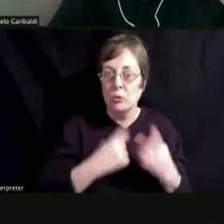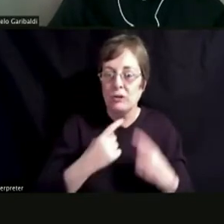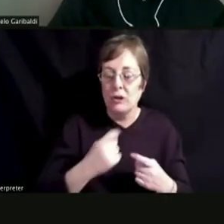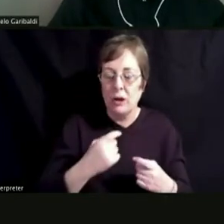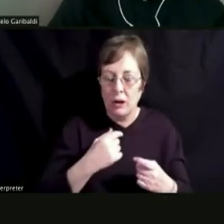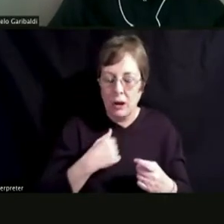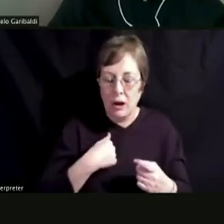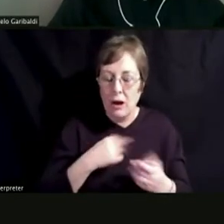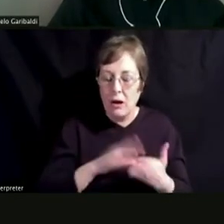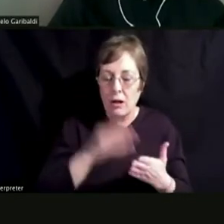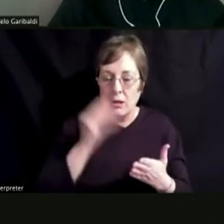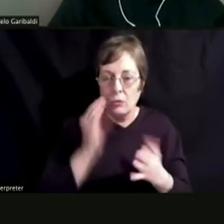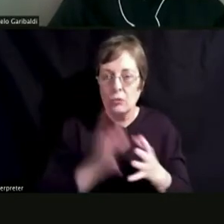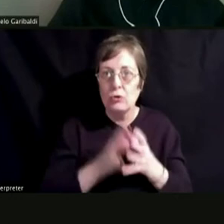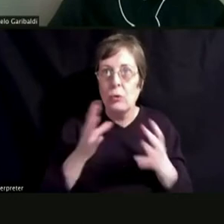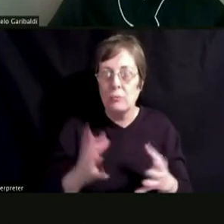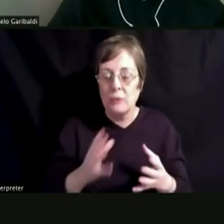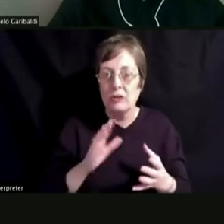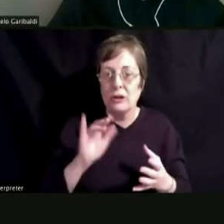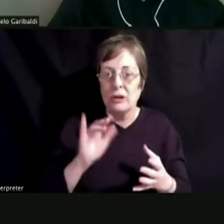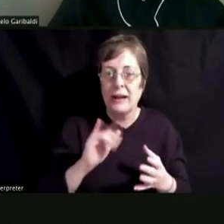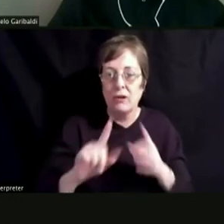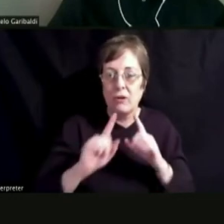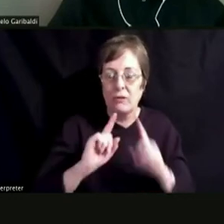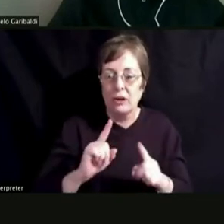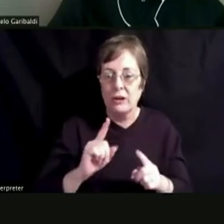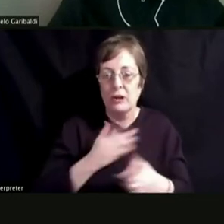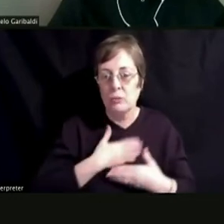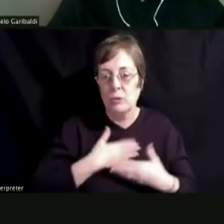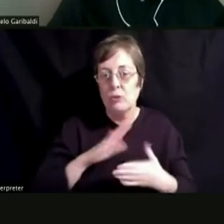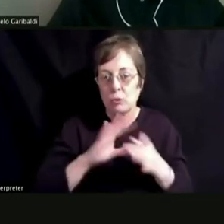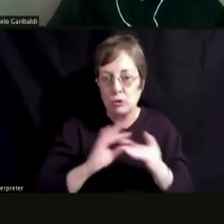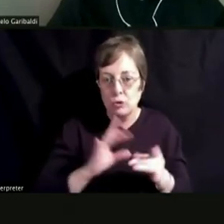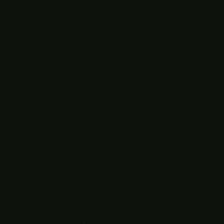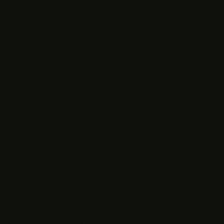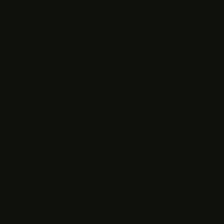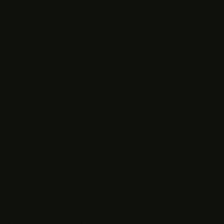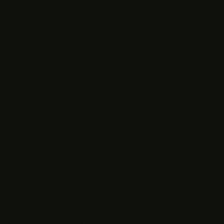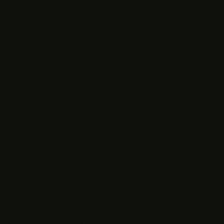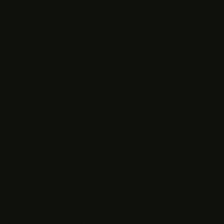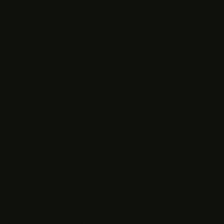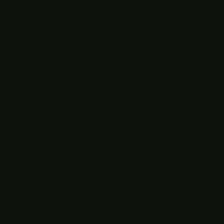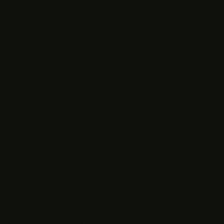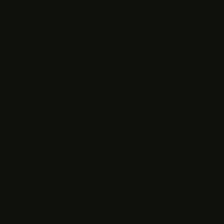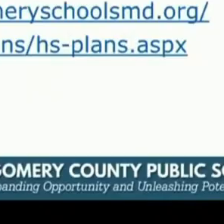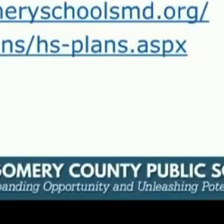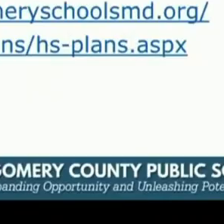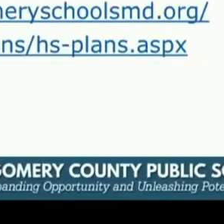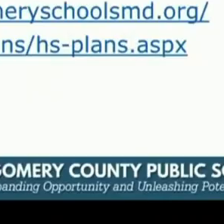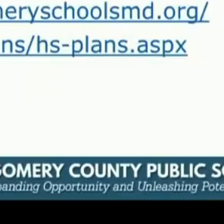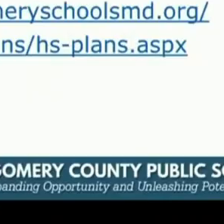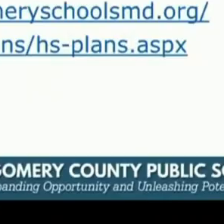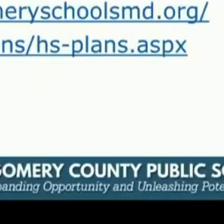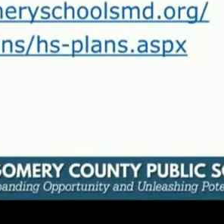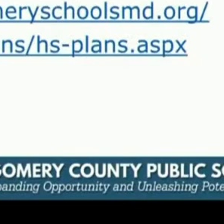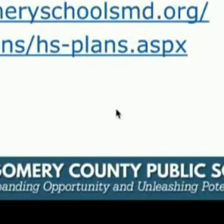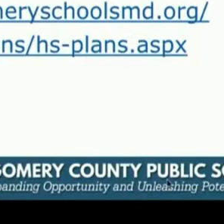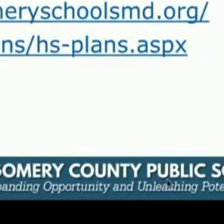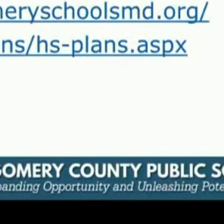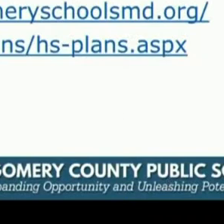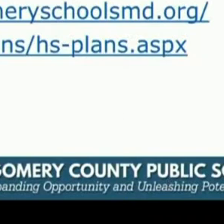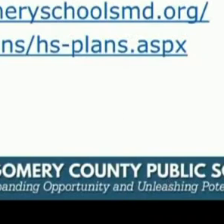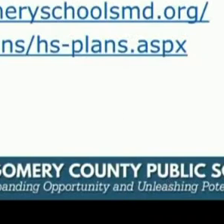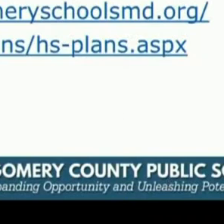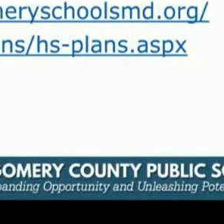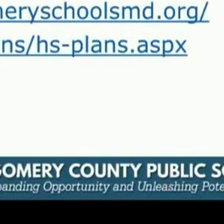and appreciate your stories, advice, and dedication to bioscience. For students interested in learning about MCPS career readiness